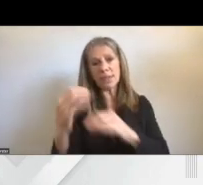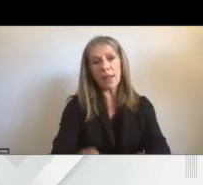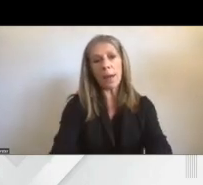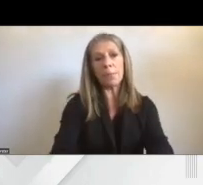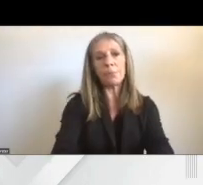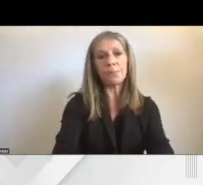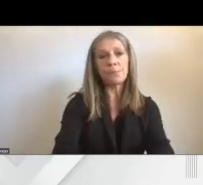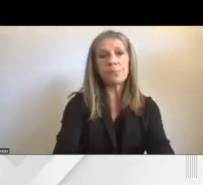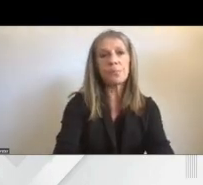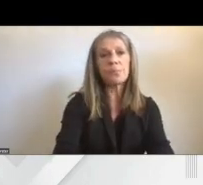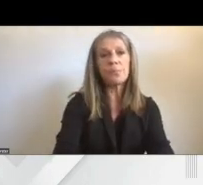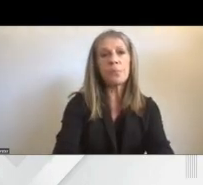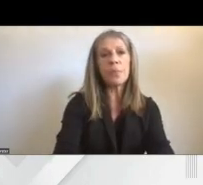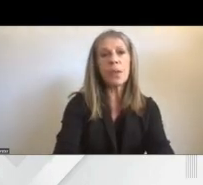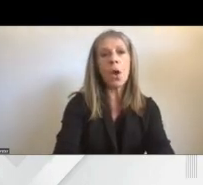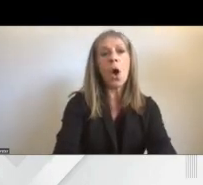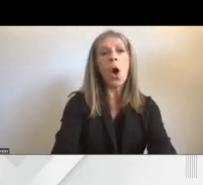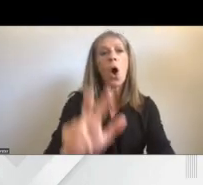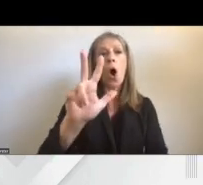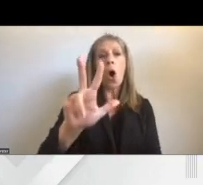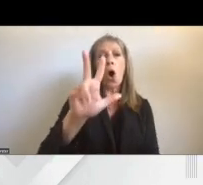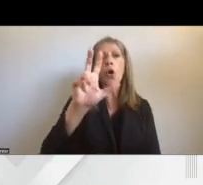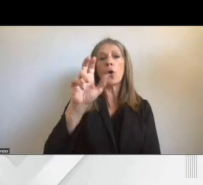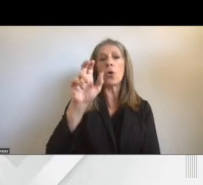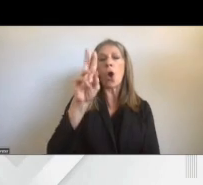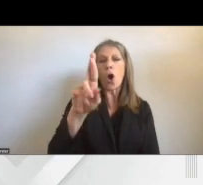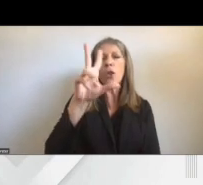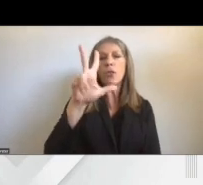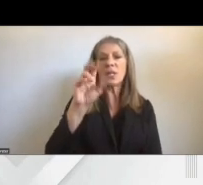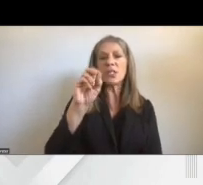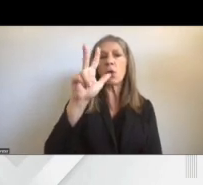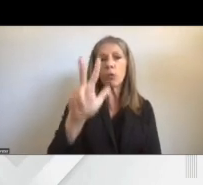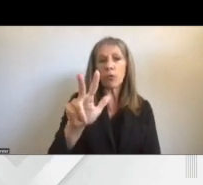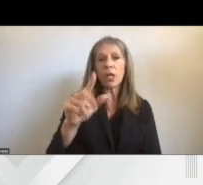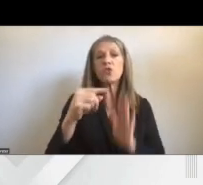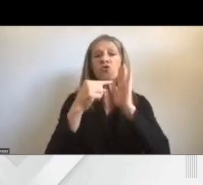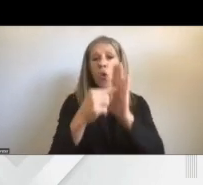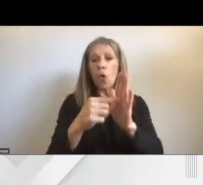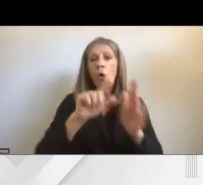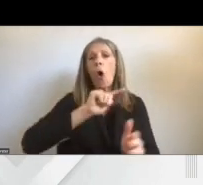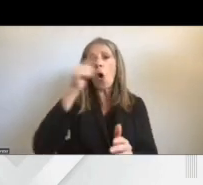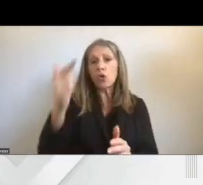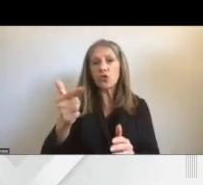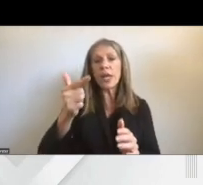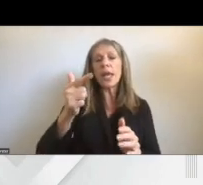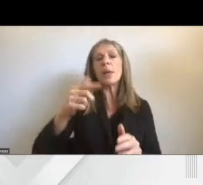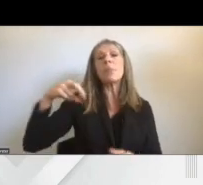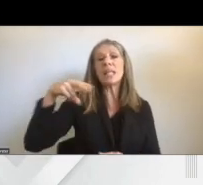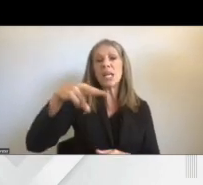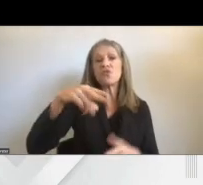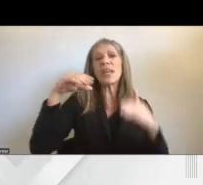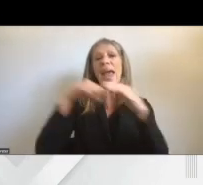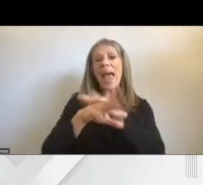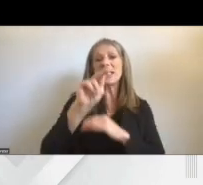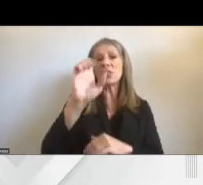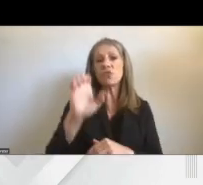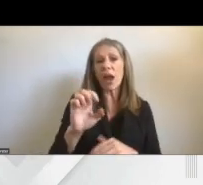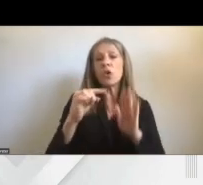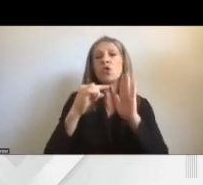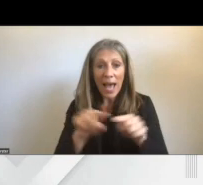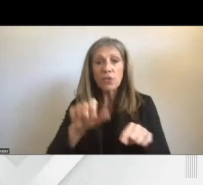Provision R303 addresses the following features of alternate pedestrian access routes. It addresses